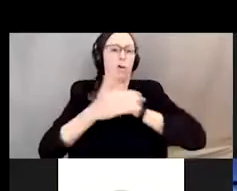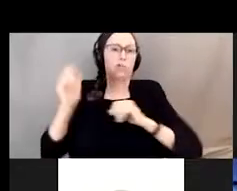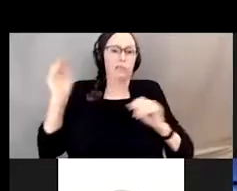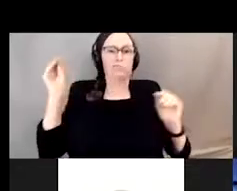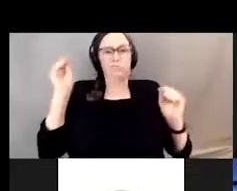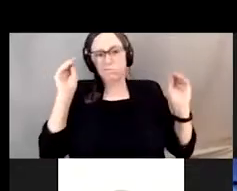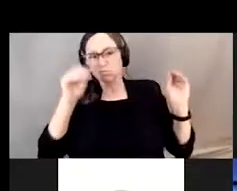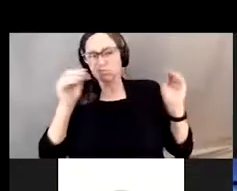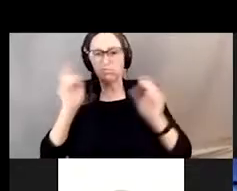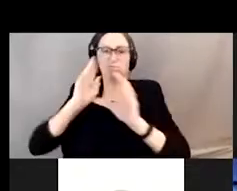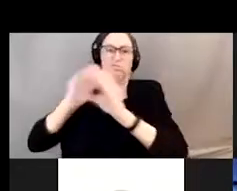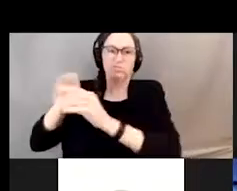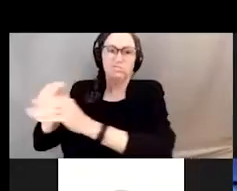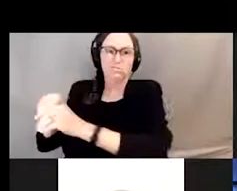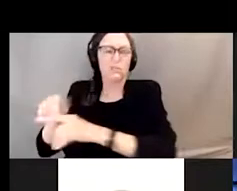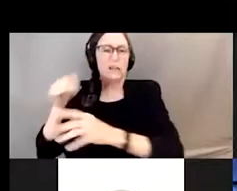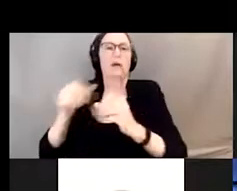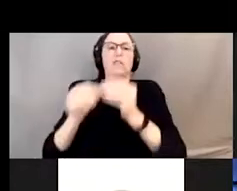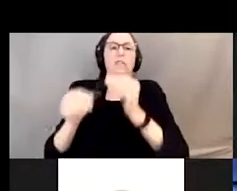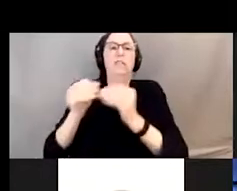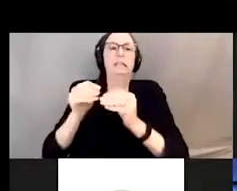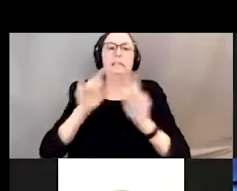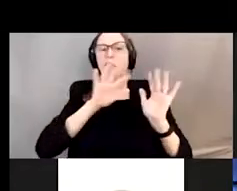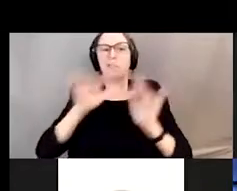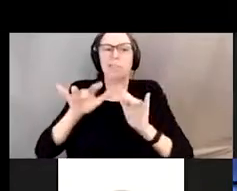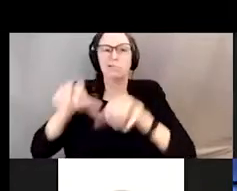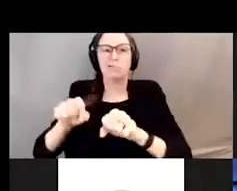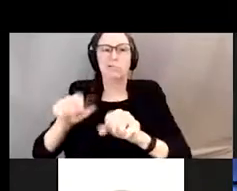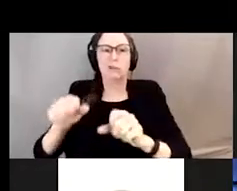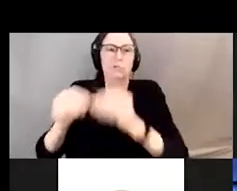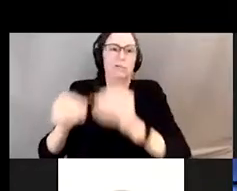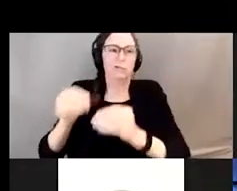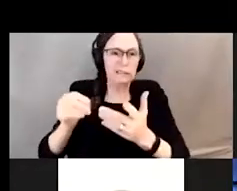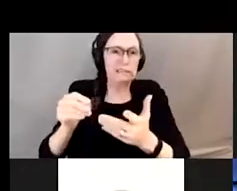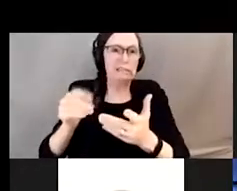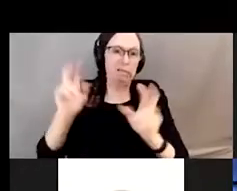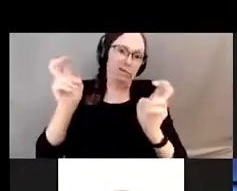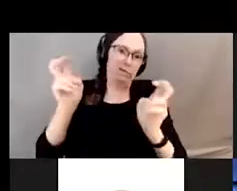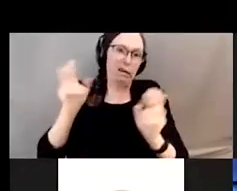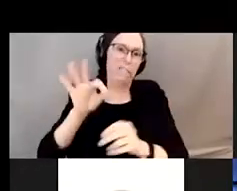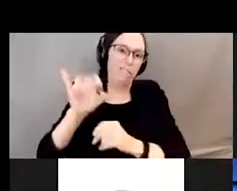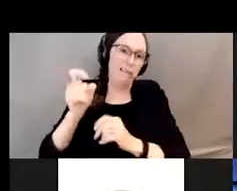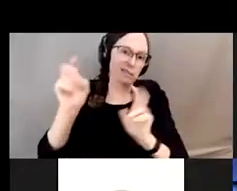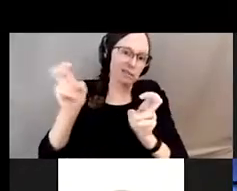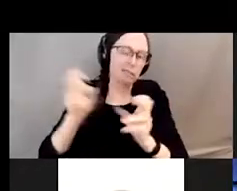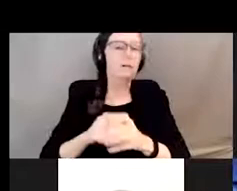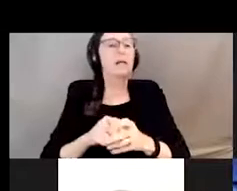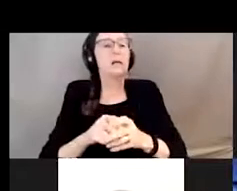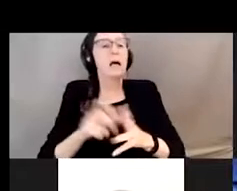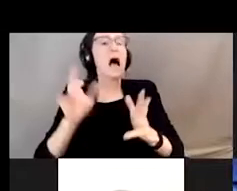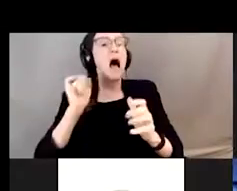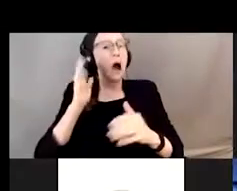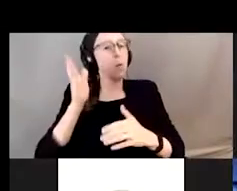to try to, fix, in quotes, the issues that are taking place there. But what I'm gonna do is I'm gonna